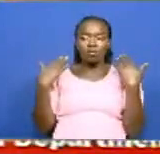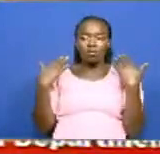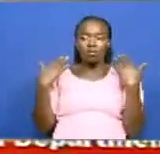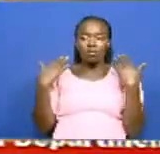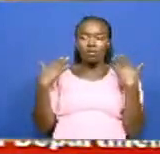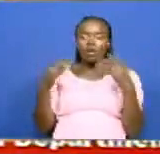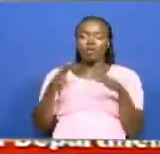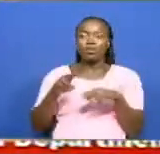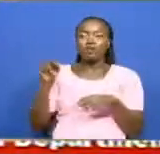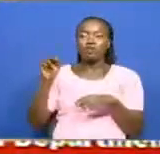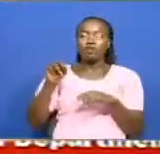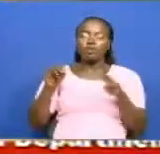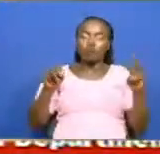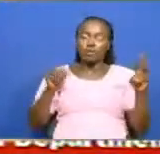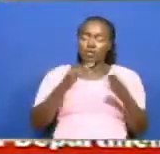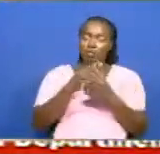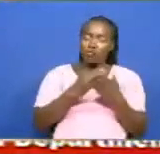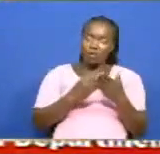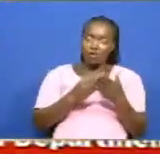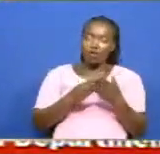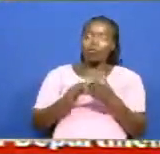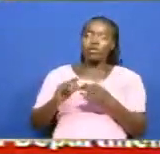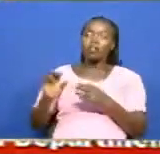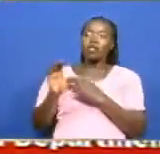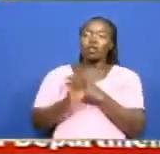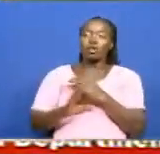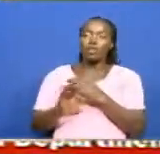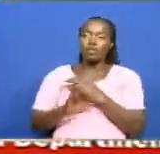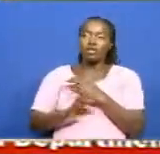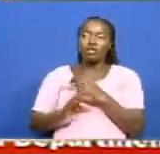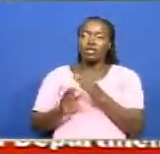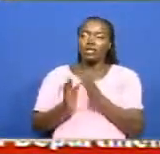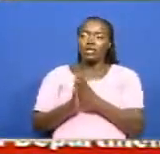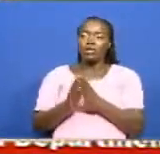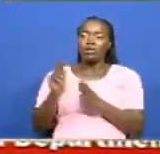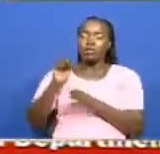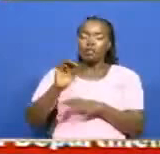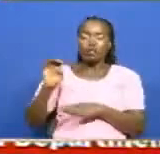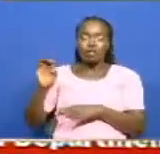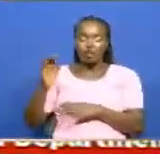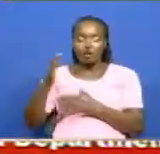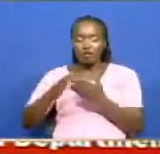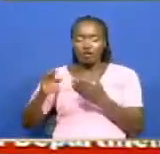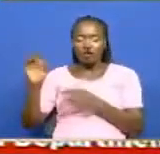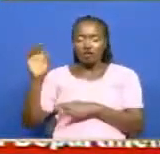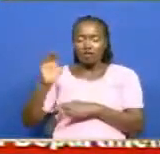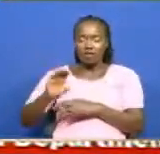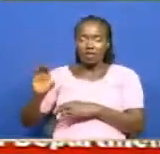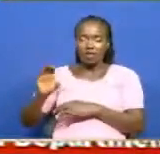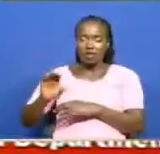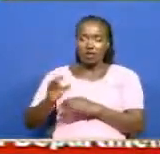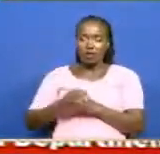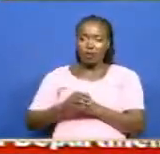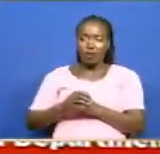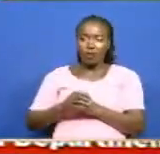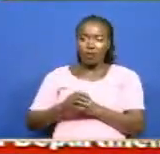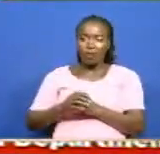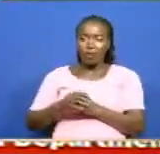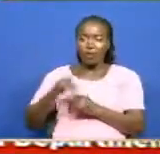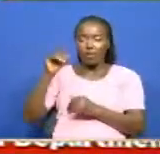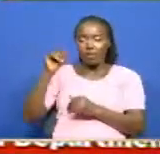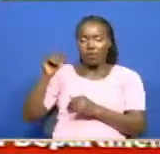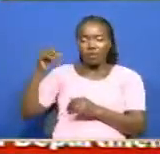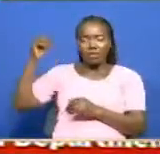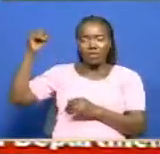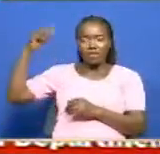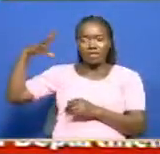the northwestern parts of the country and the northeastern parts of the country. The coastal strip will mainly experience sunny